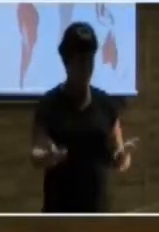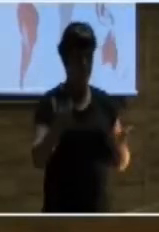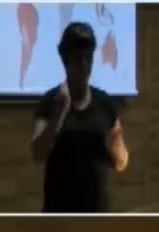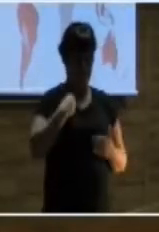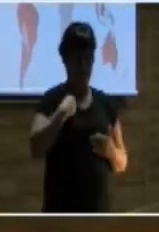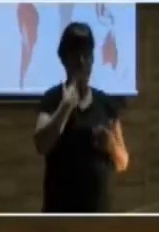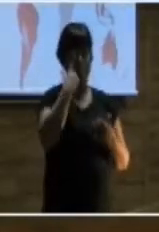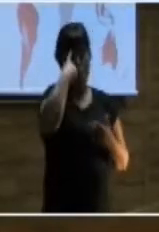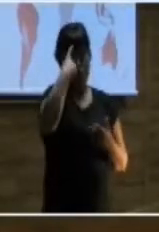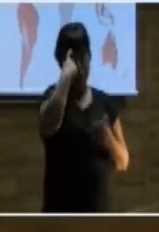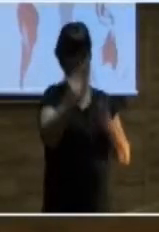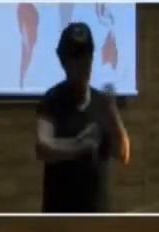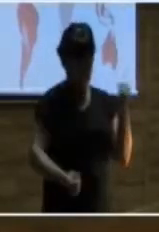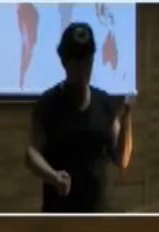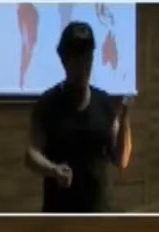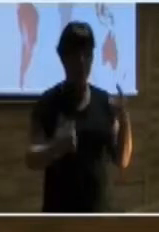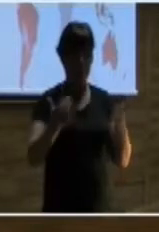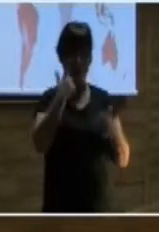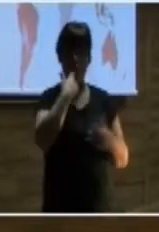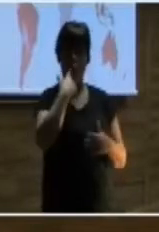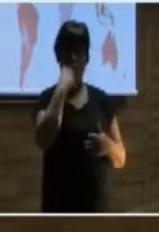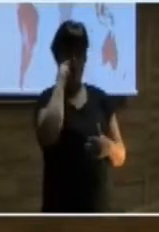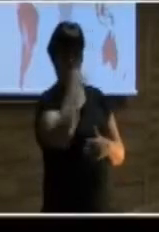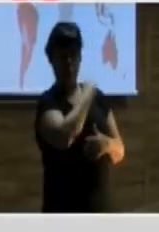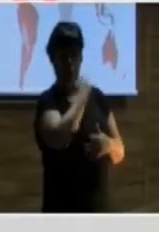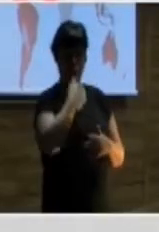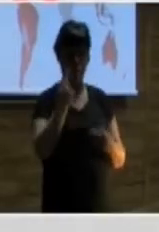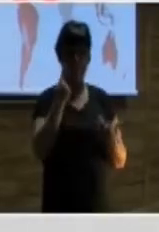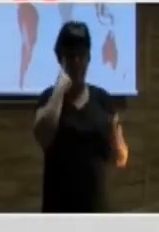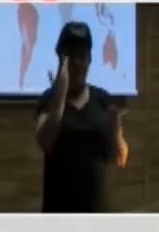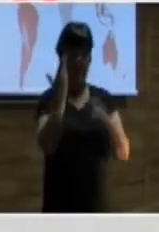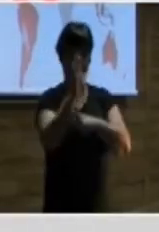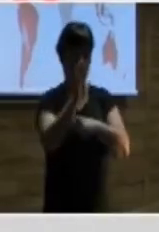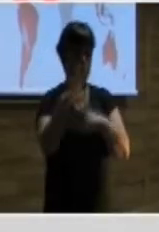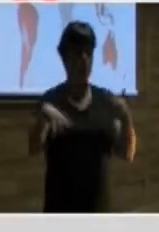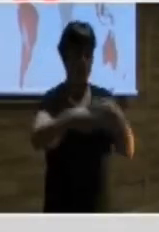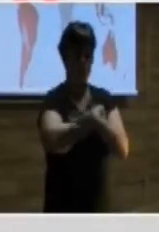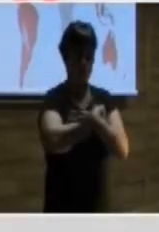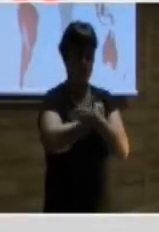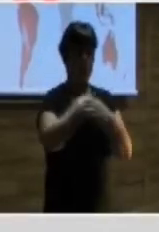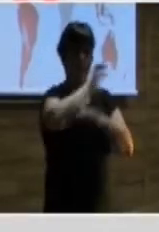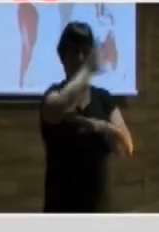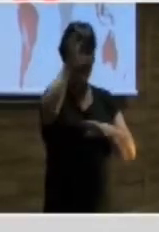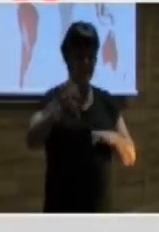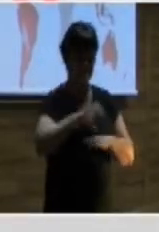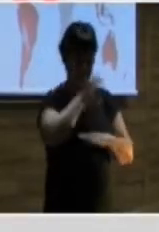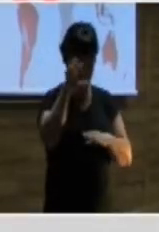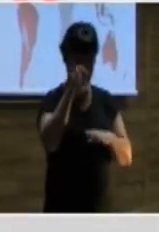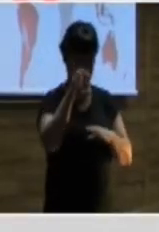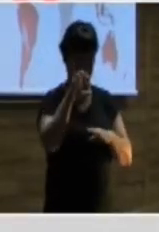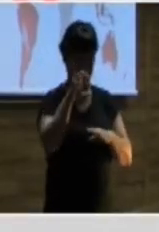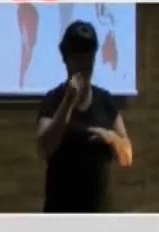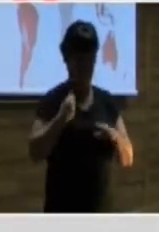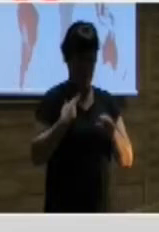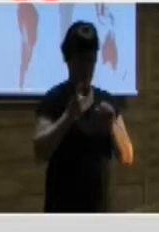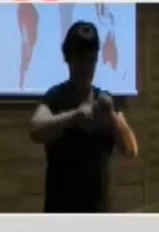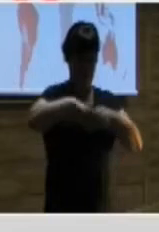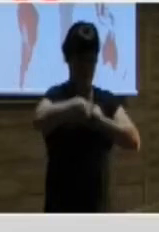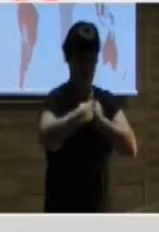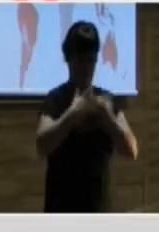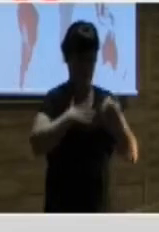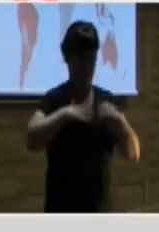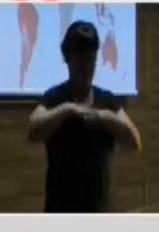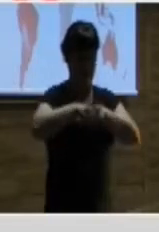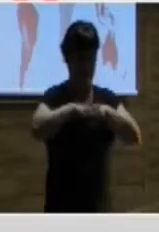the countries that are a member of Alzheimer's Disease International. And you'll see that Spain